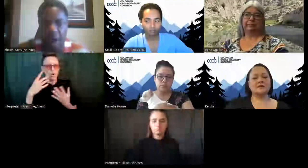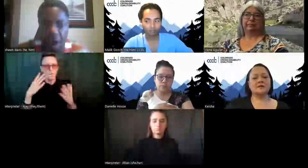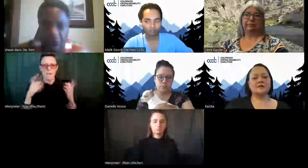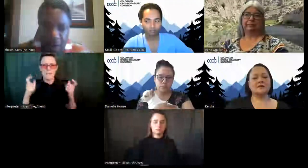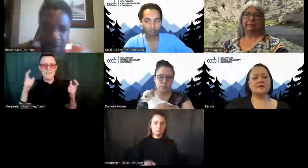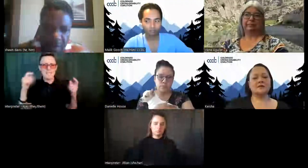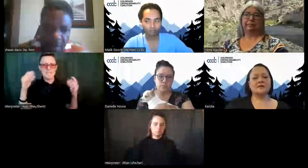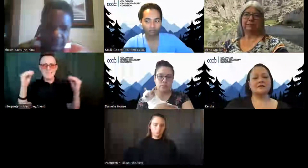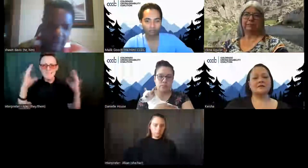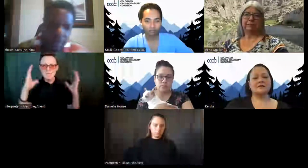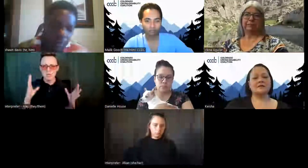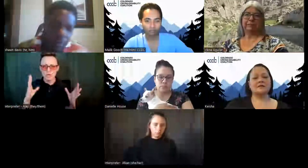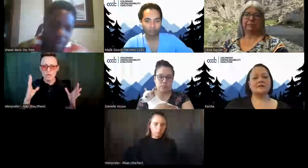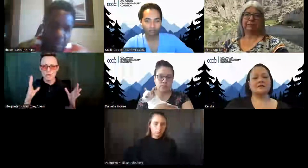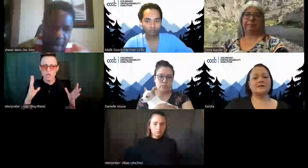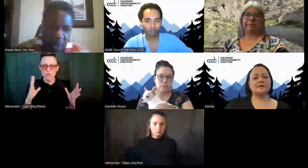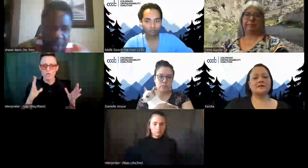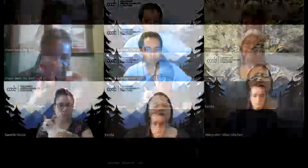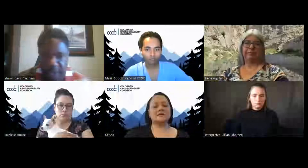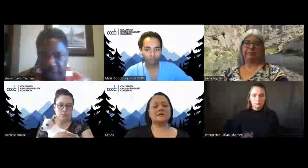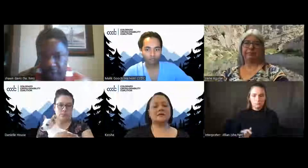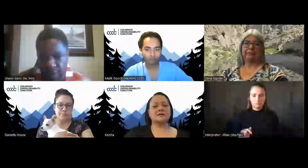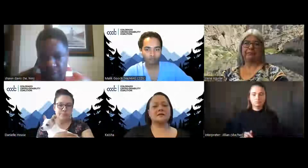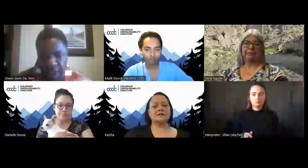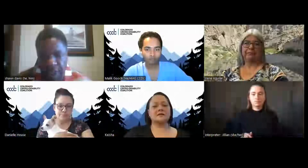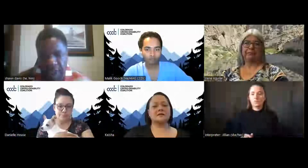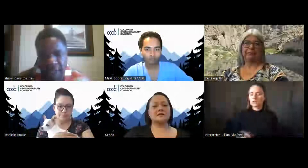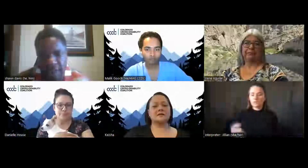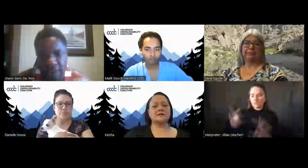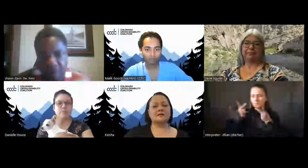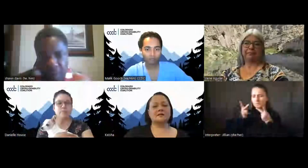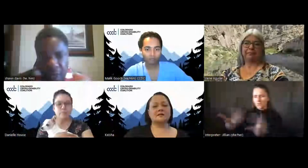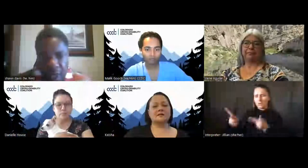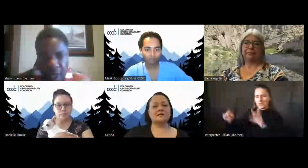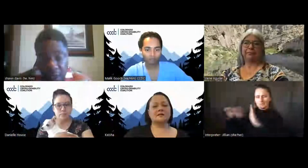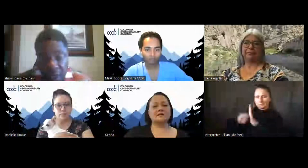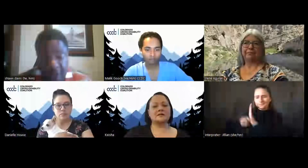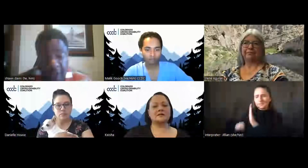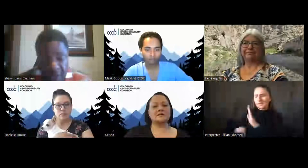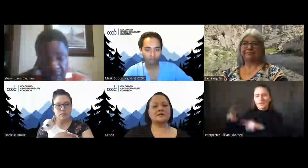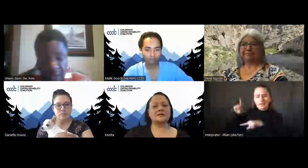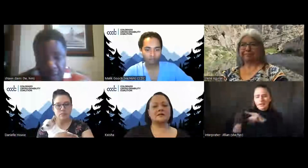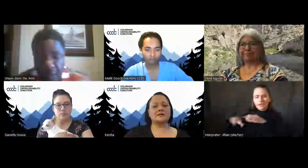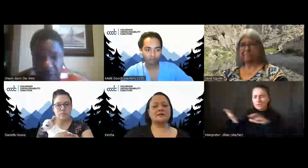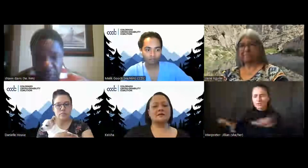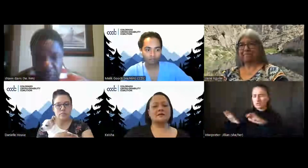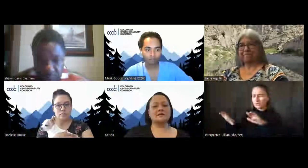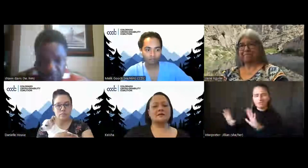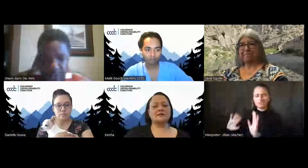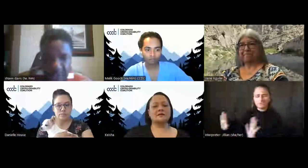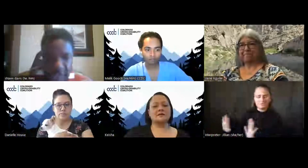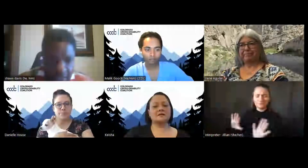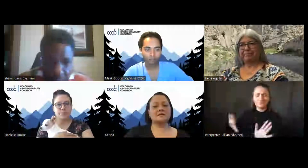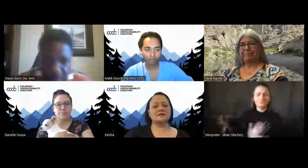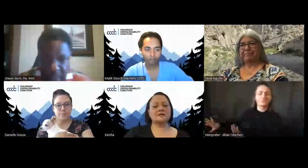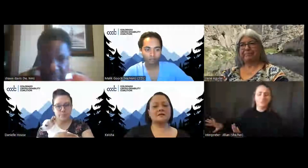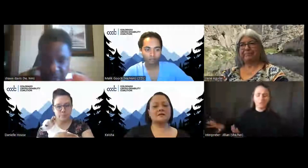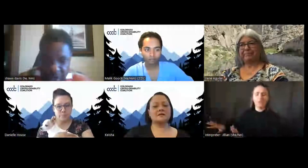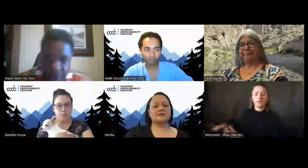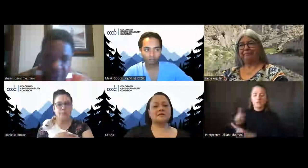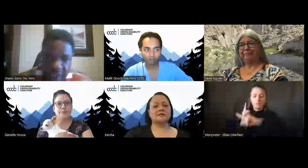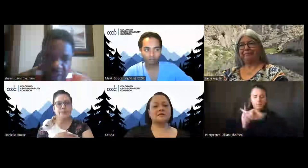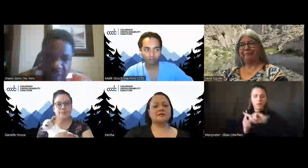him from the heart and so not viewing him by what he can do, what he can't do. But that has been really an